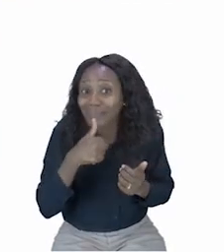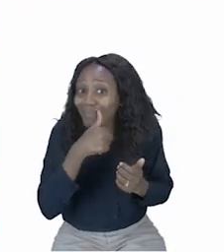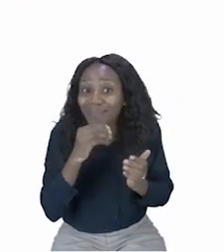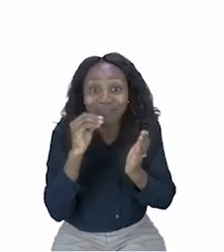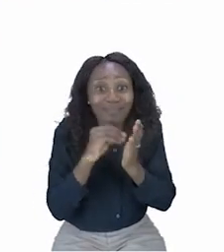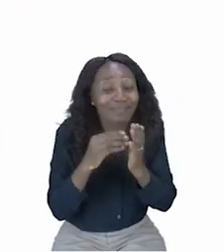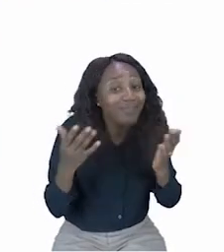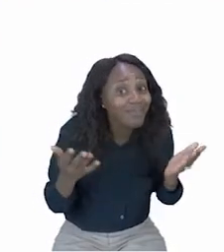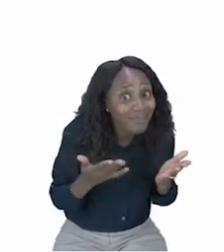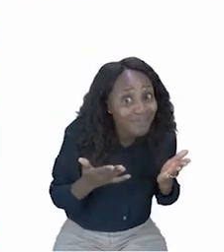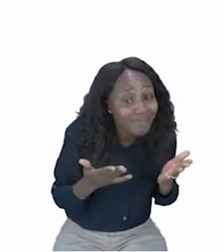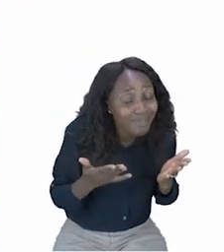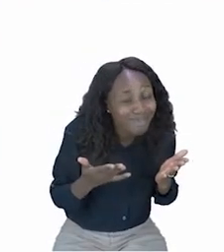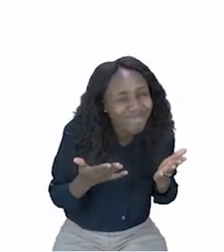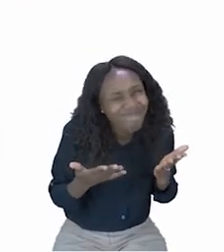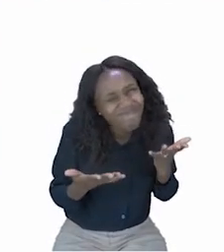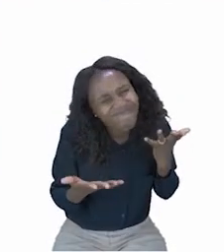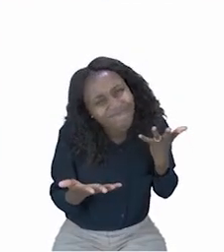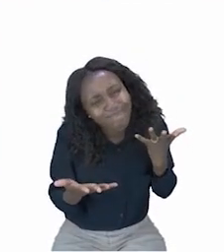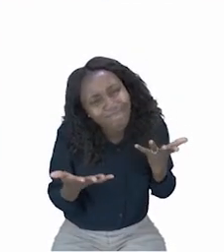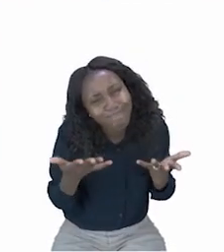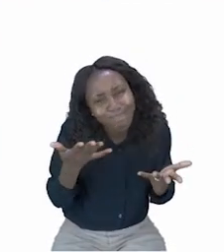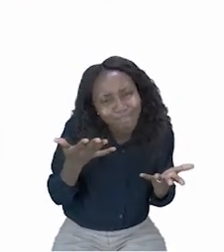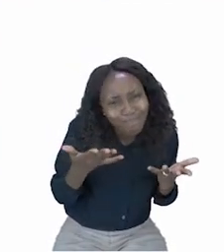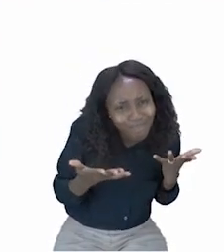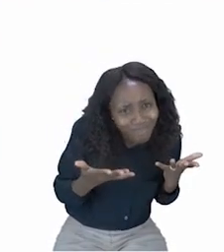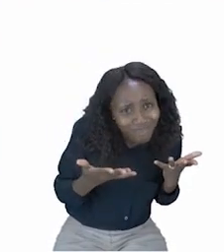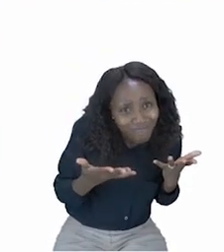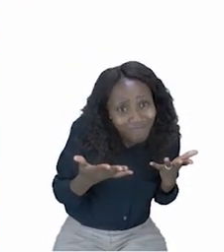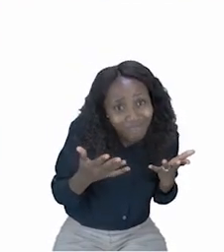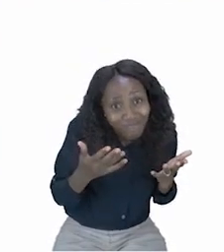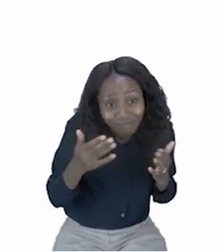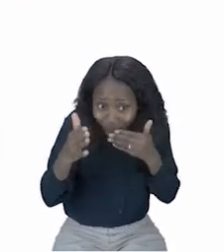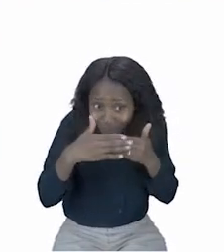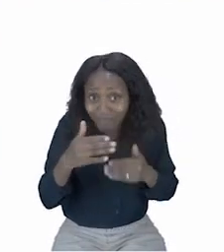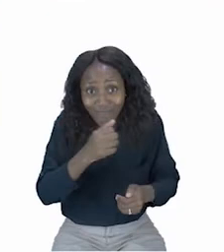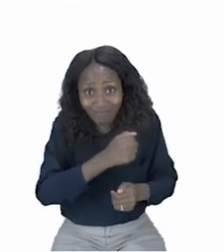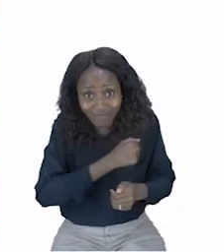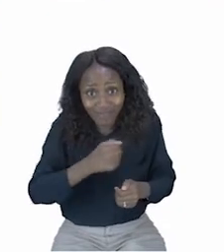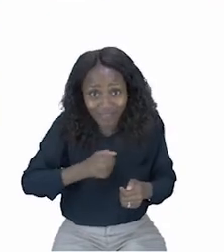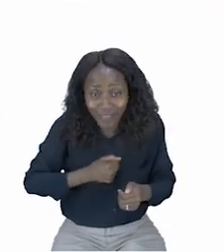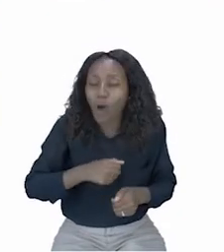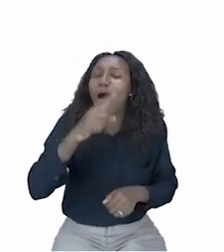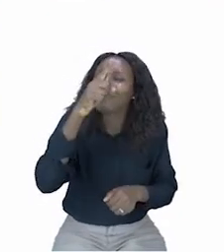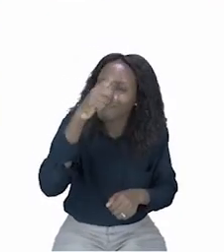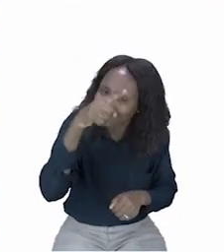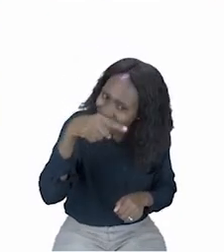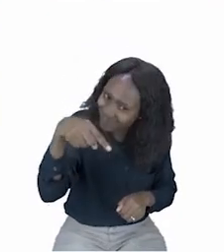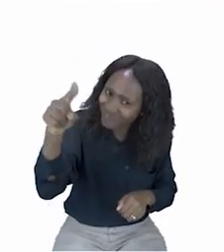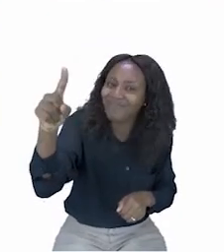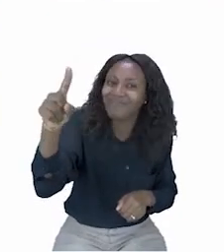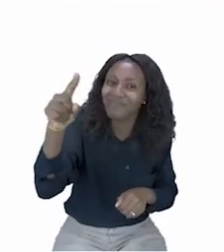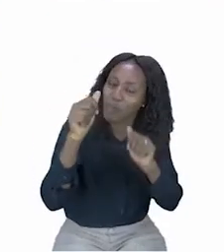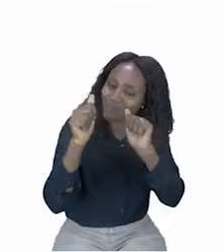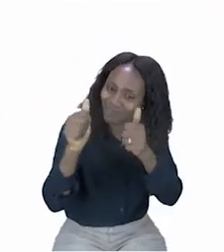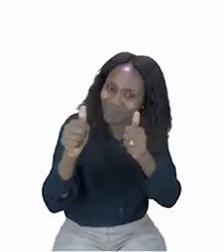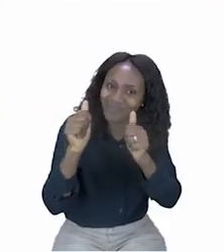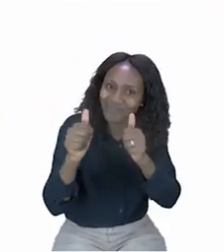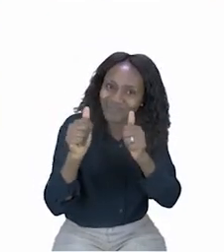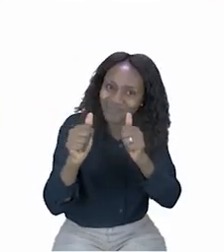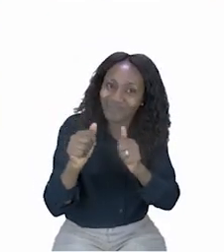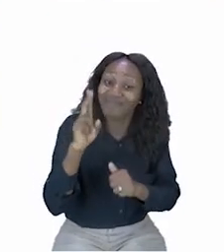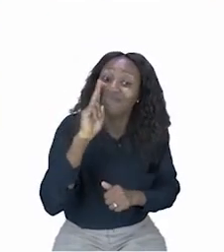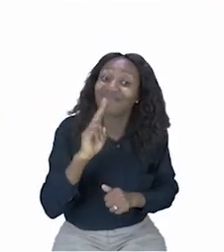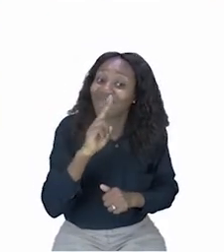If you guessed next to mother and father, you are correct. So